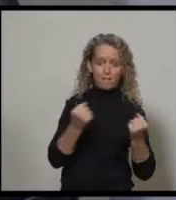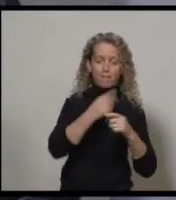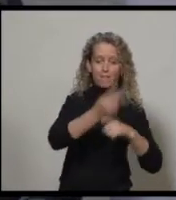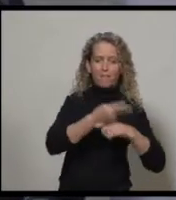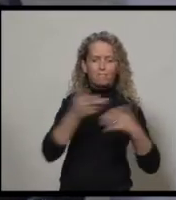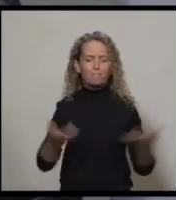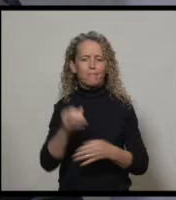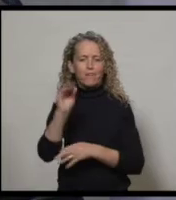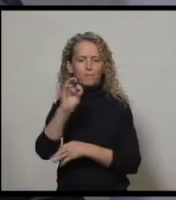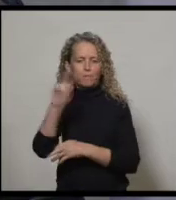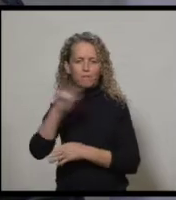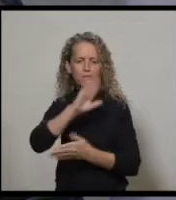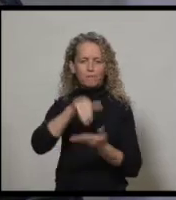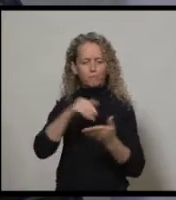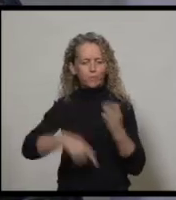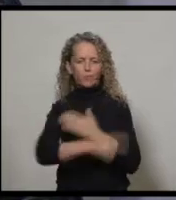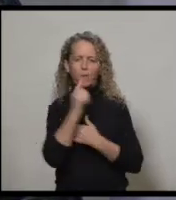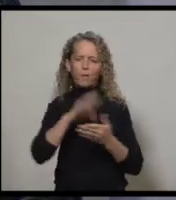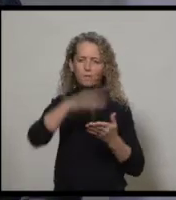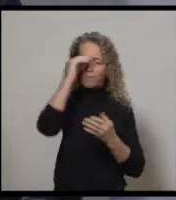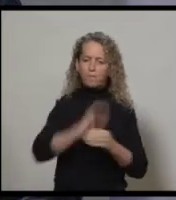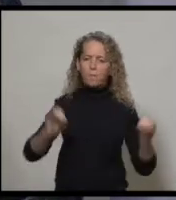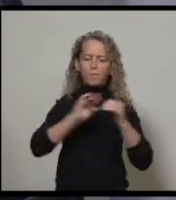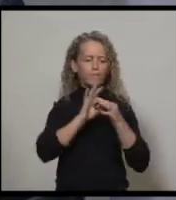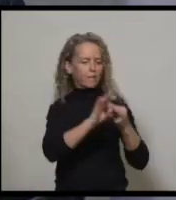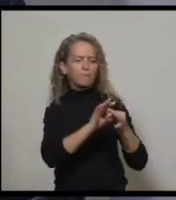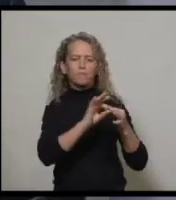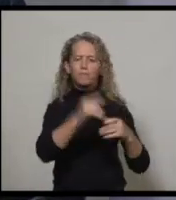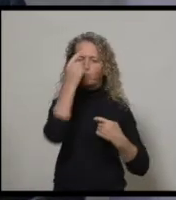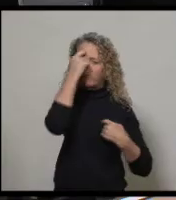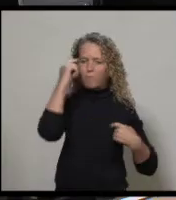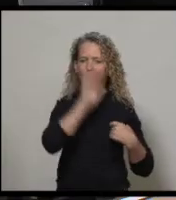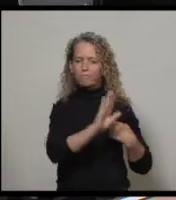more about an introduction to trauma-informed care in the school setting.